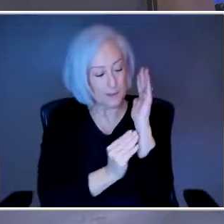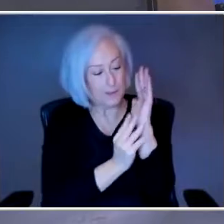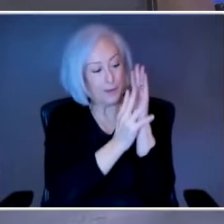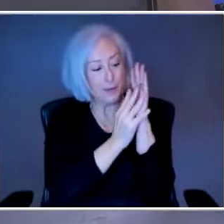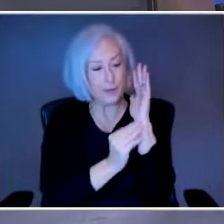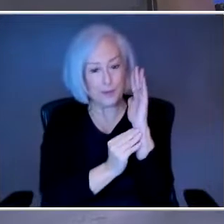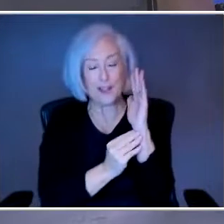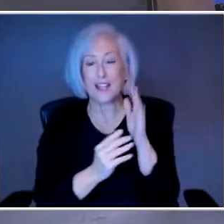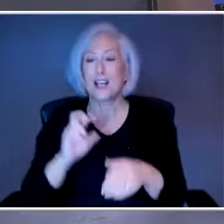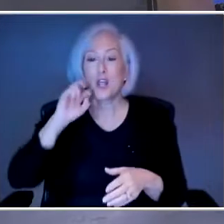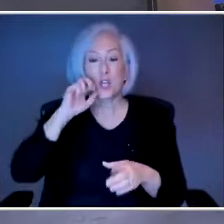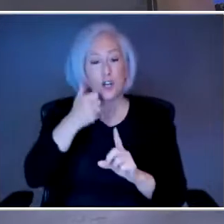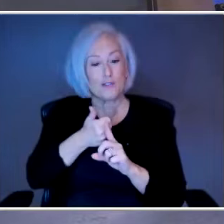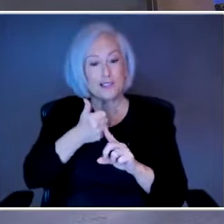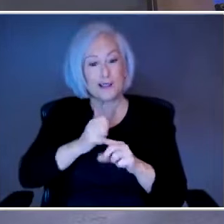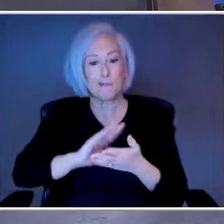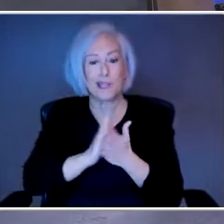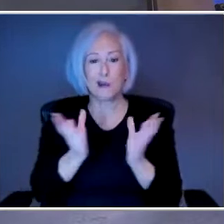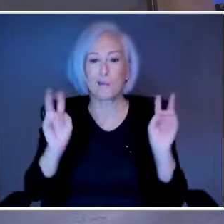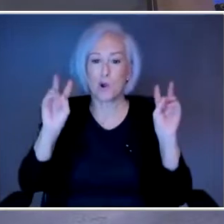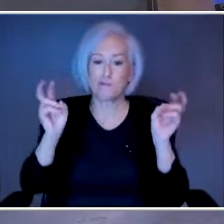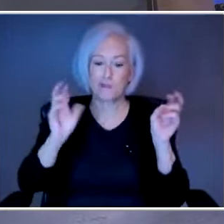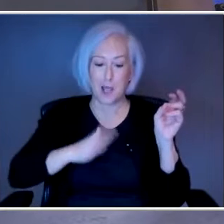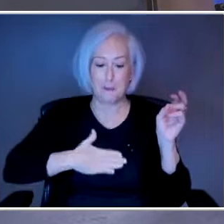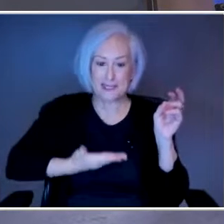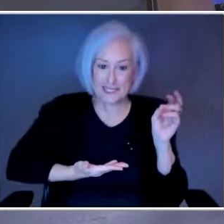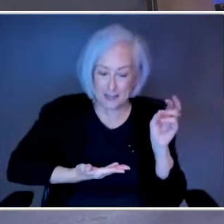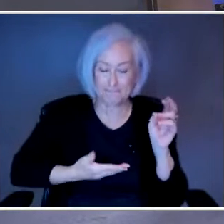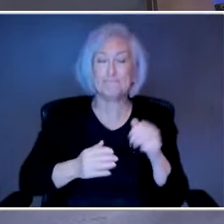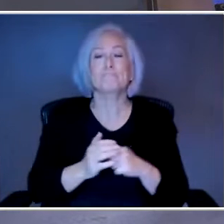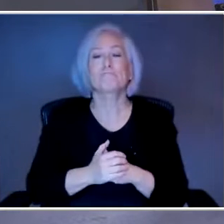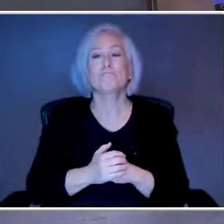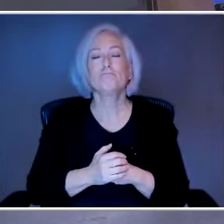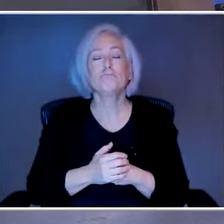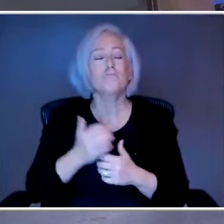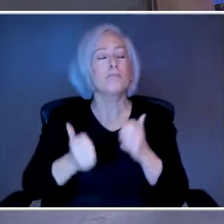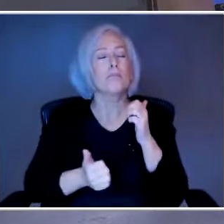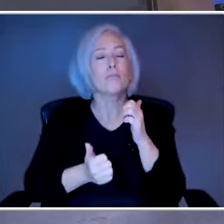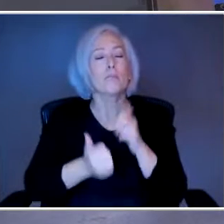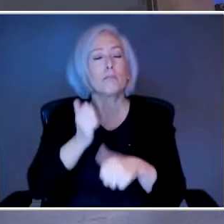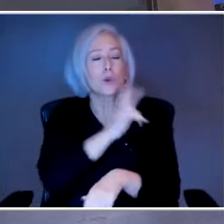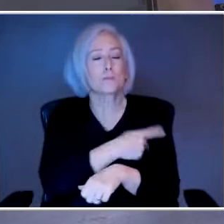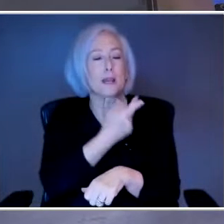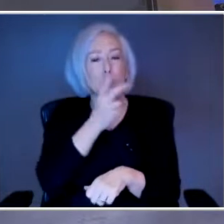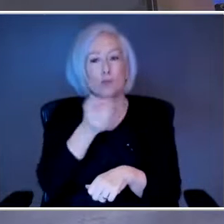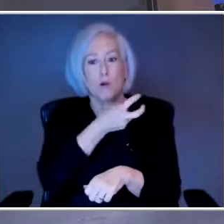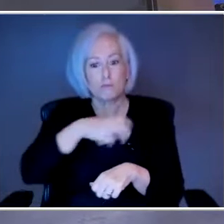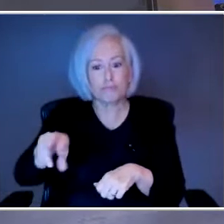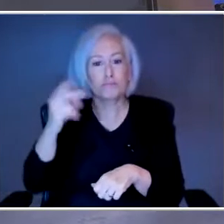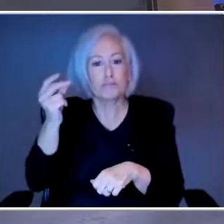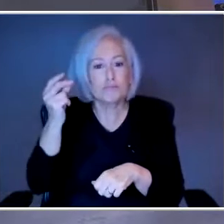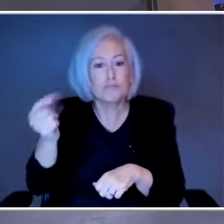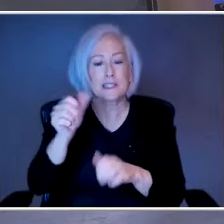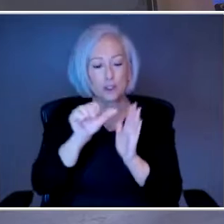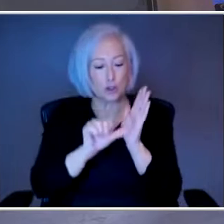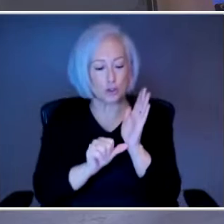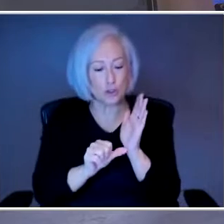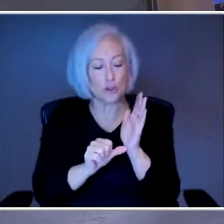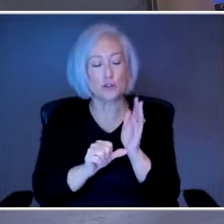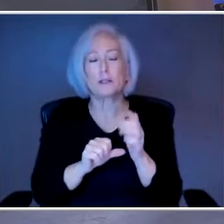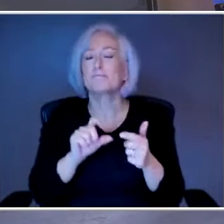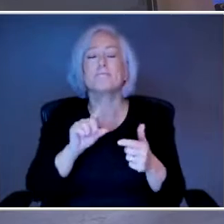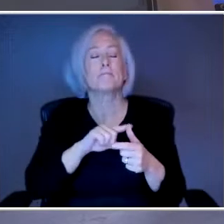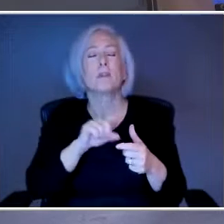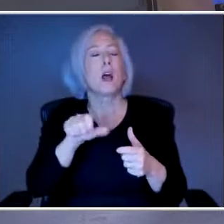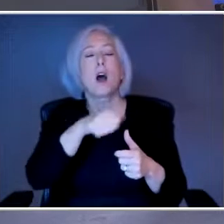most patients might not jump straight to surgery as an option, but what other therapies are out there? And then when would you consider a surgery?